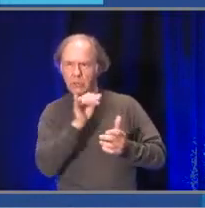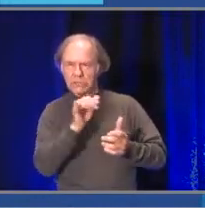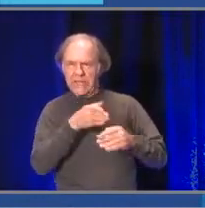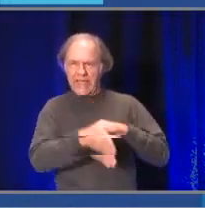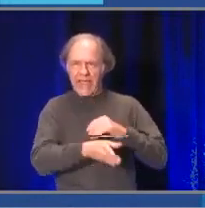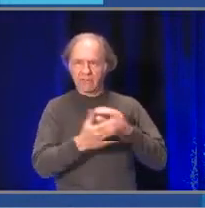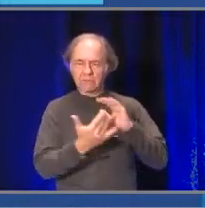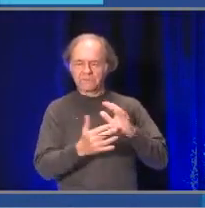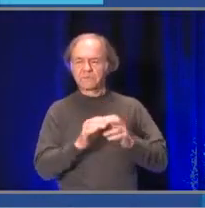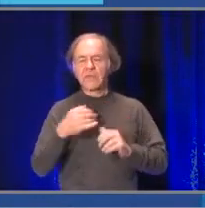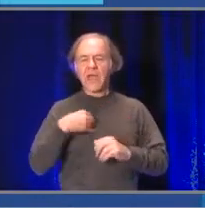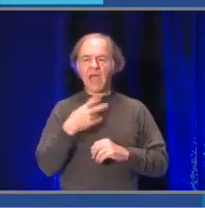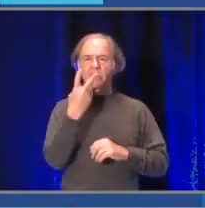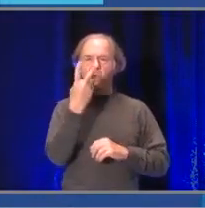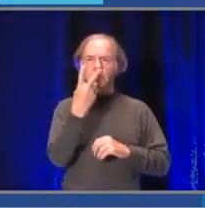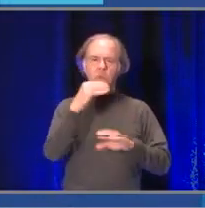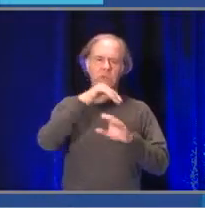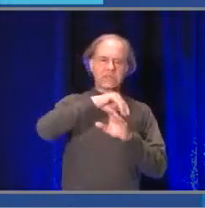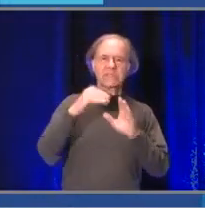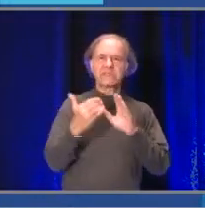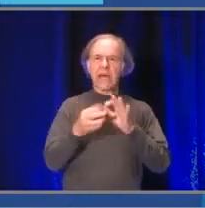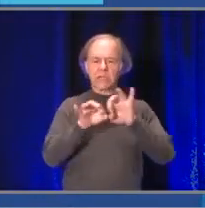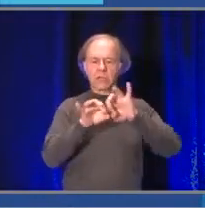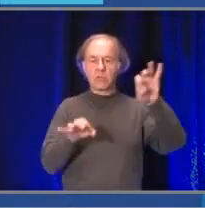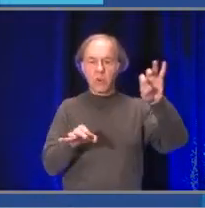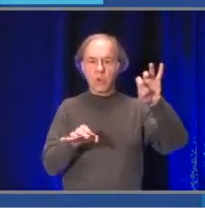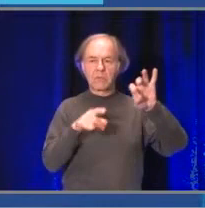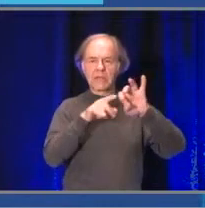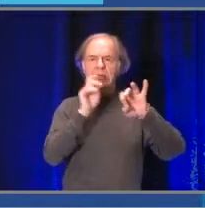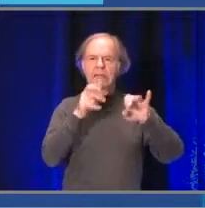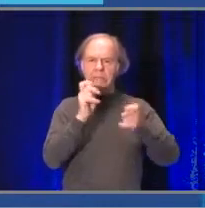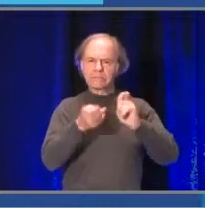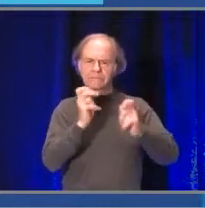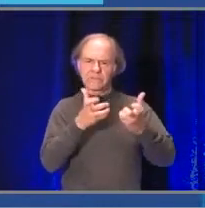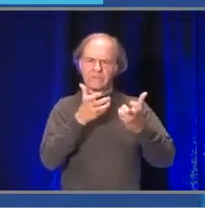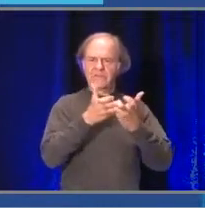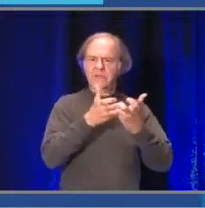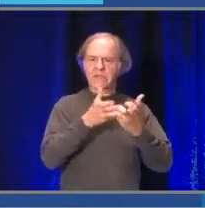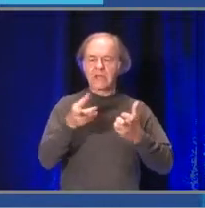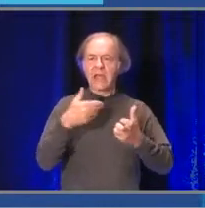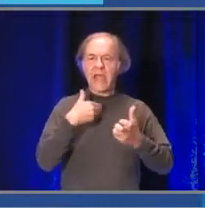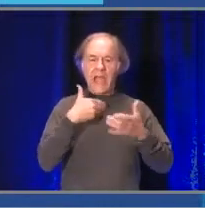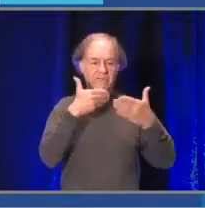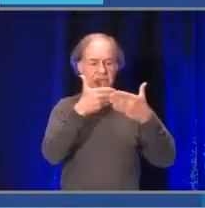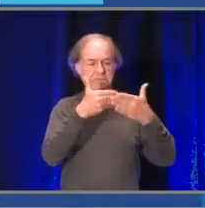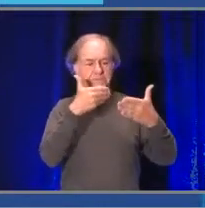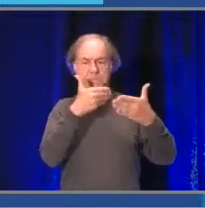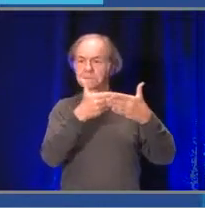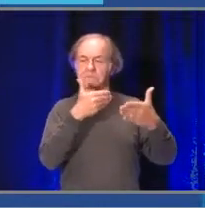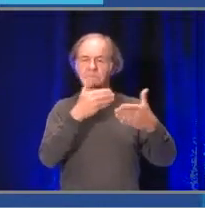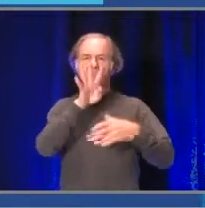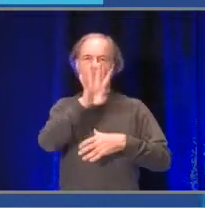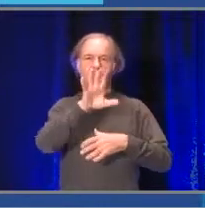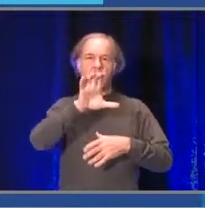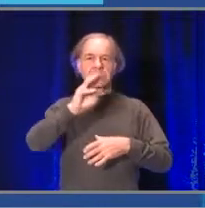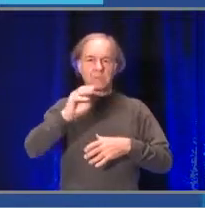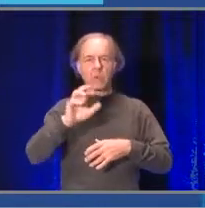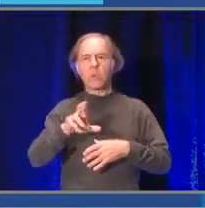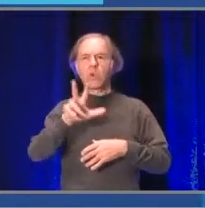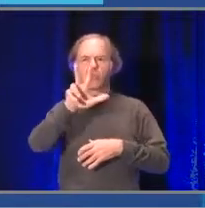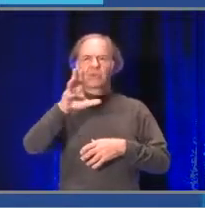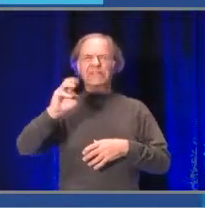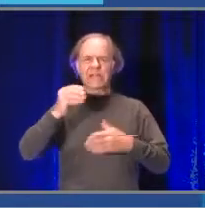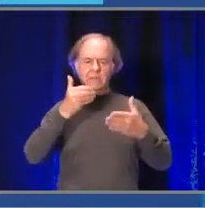Sonoblate features a two-sided transducer, allowing customizable applications with focal distances at either 4 centimeters or